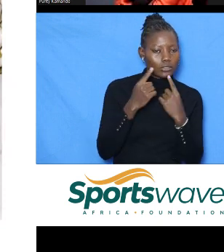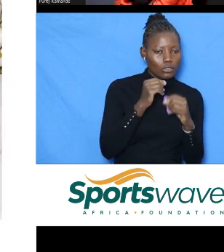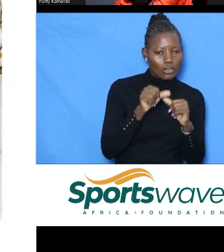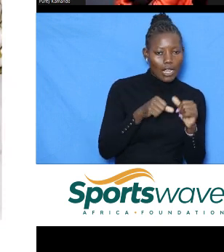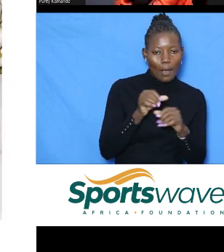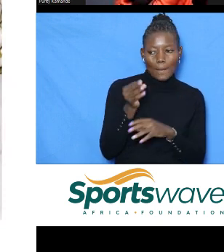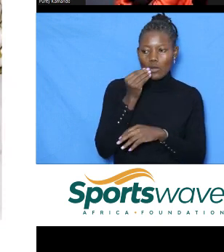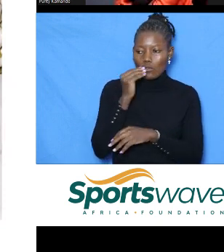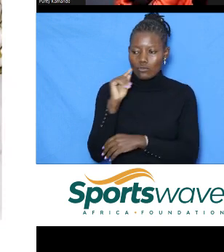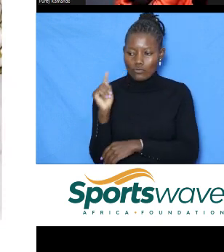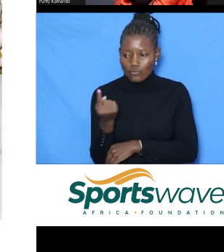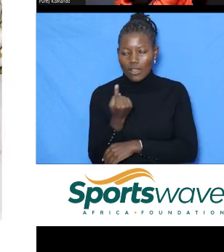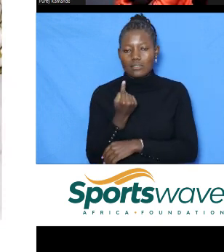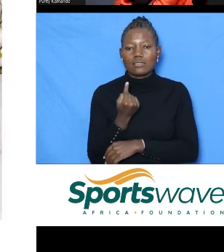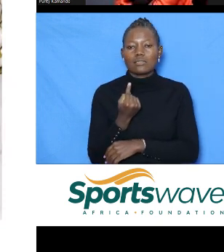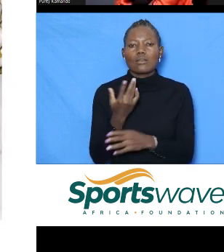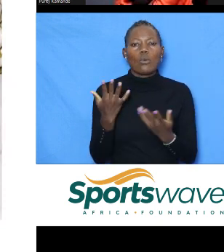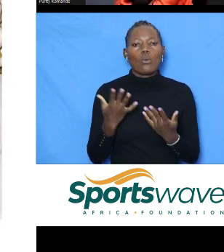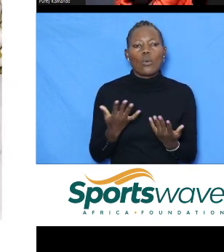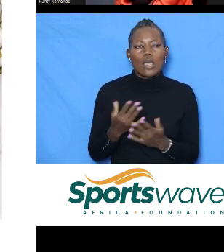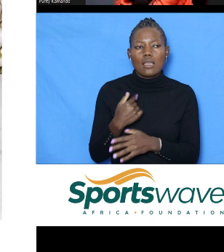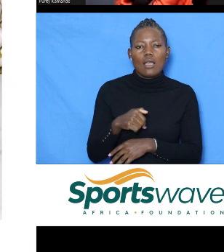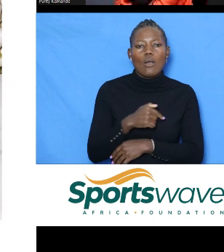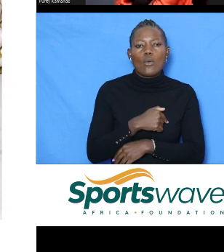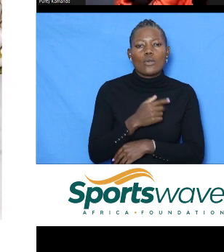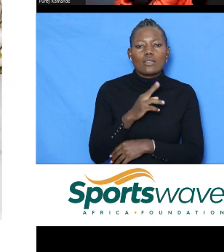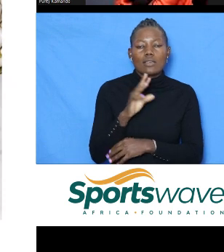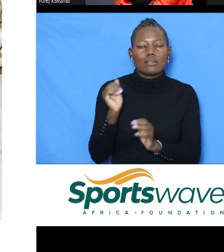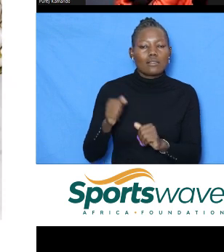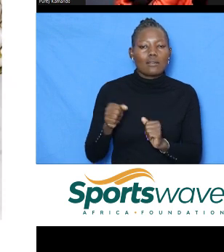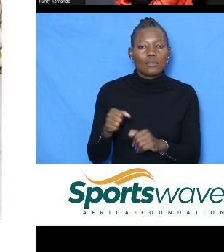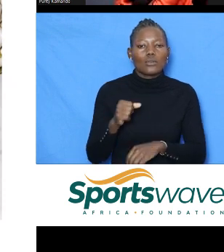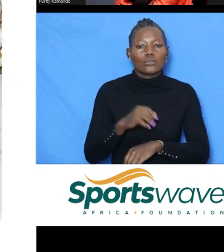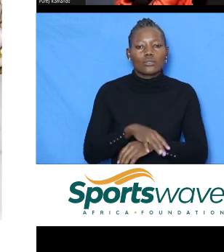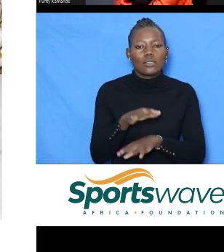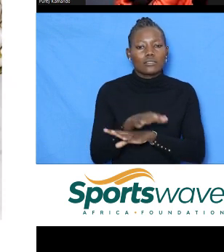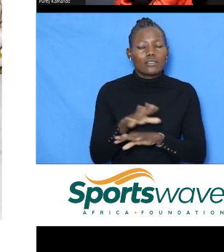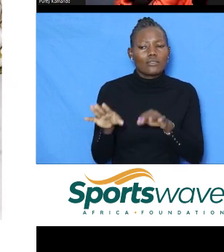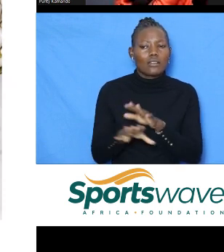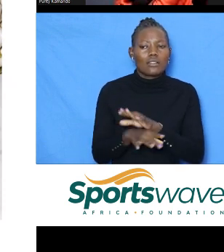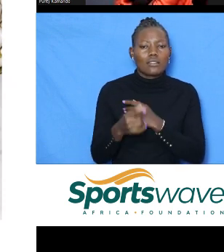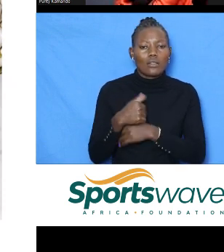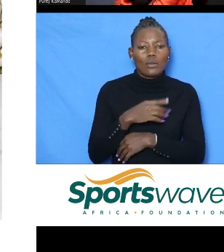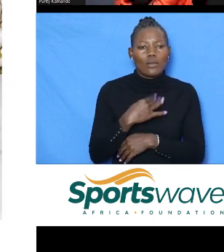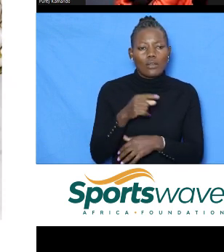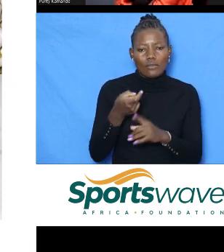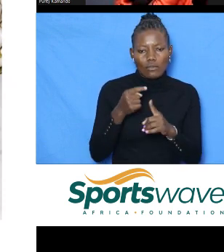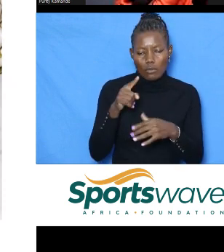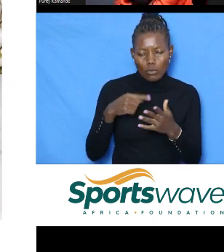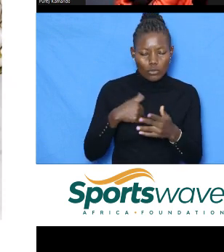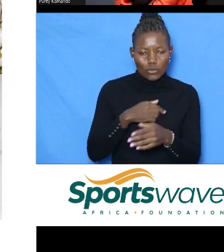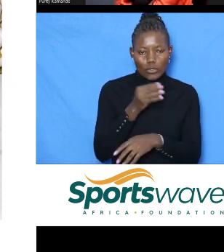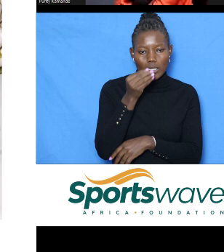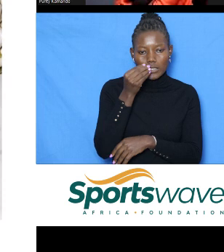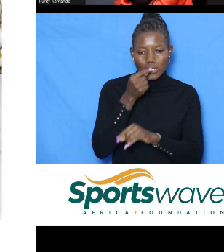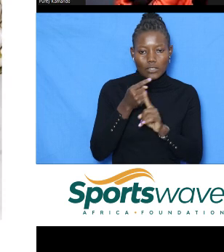the food first model, whereby we are taking or we are able to get everything that we need from what we are consuming, from